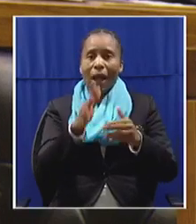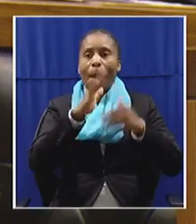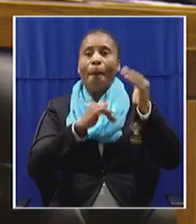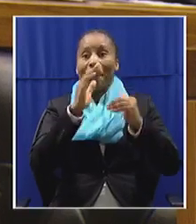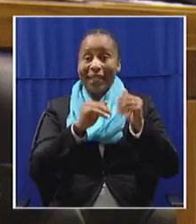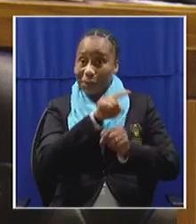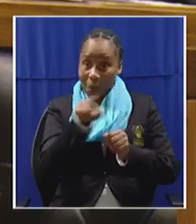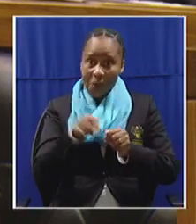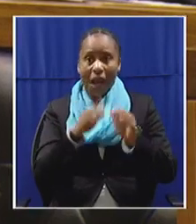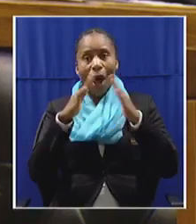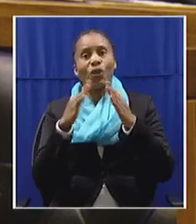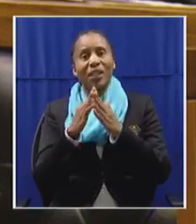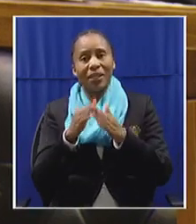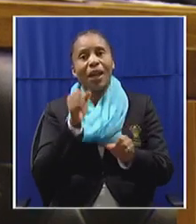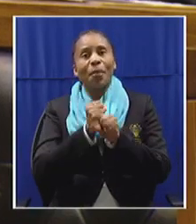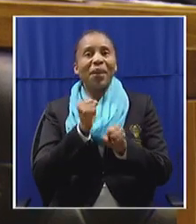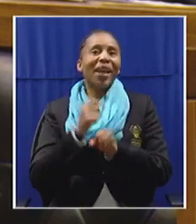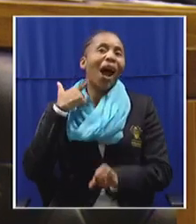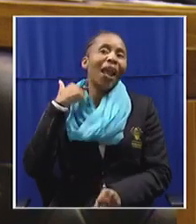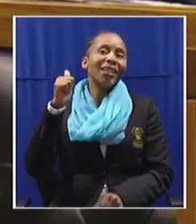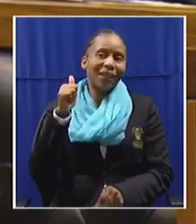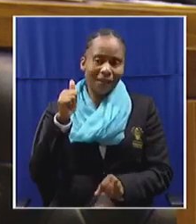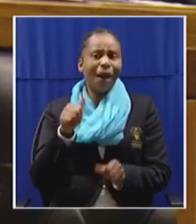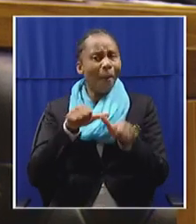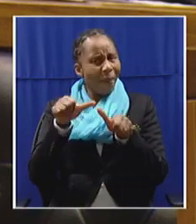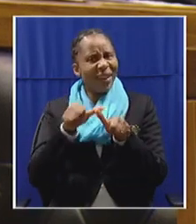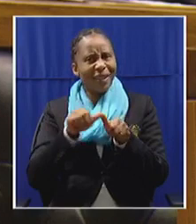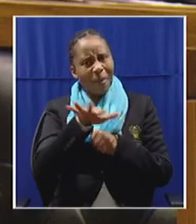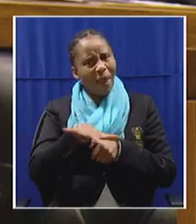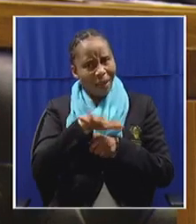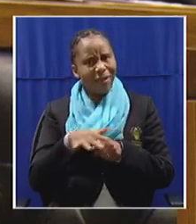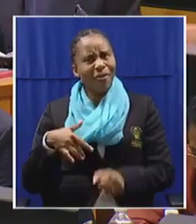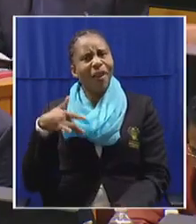houses, to make Alexander a better place to live in.